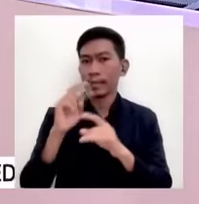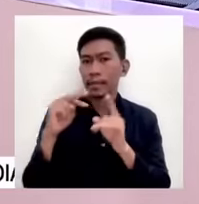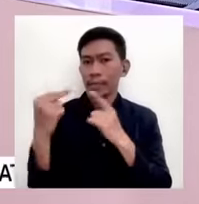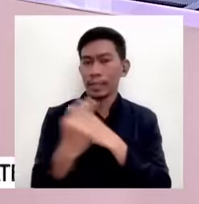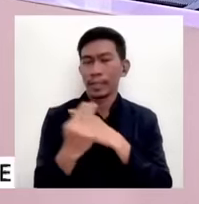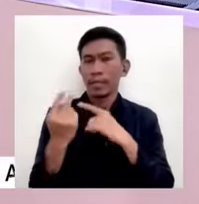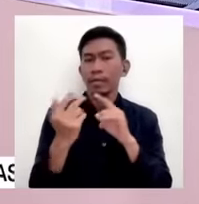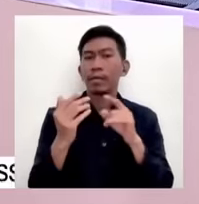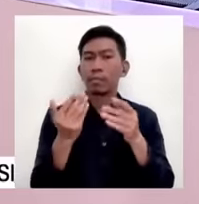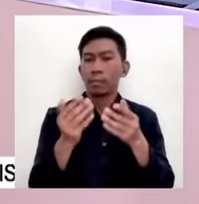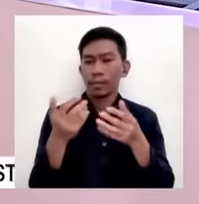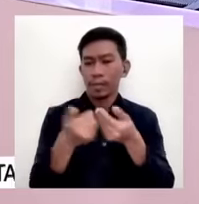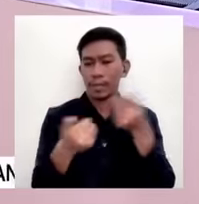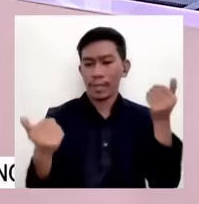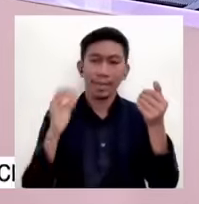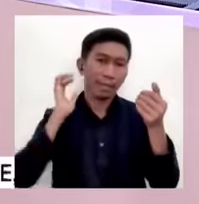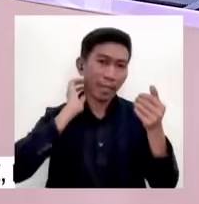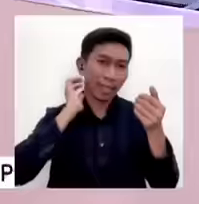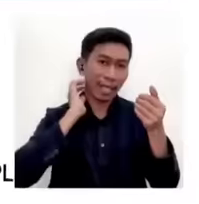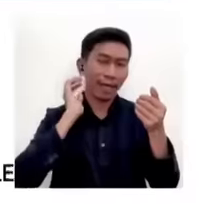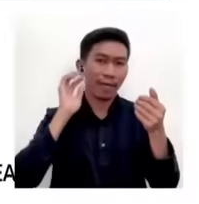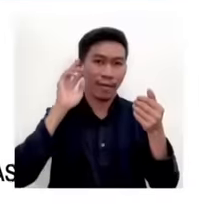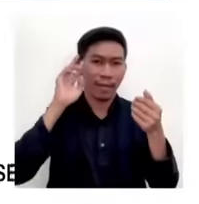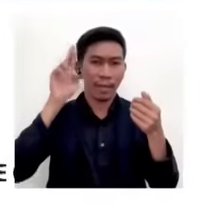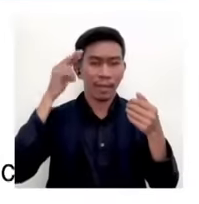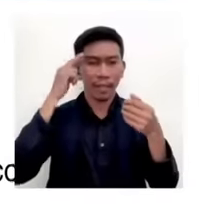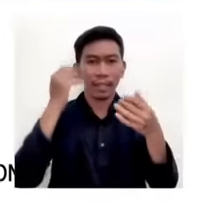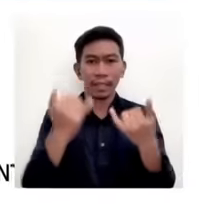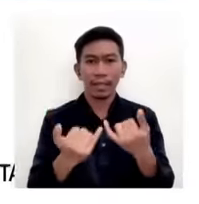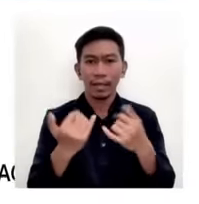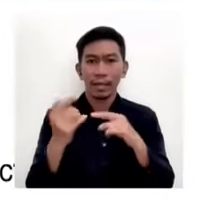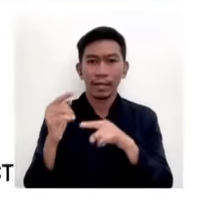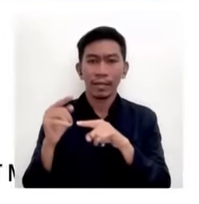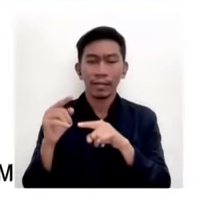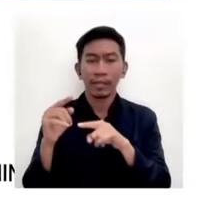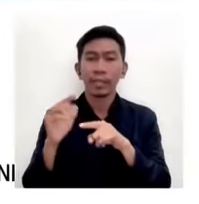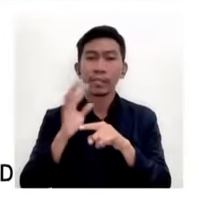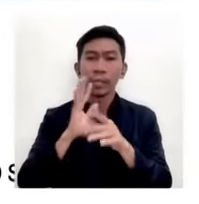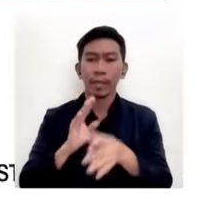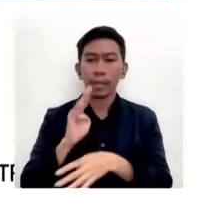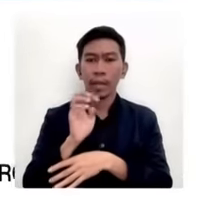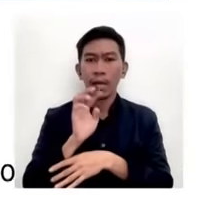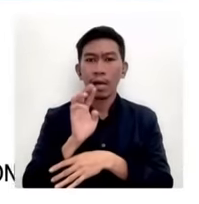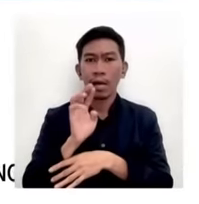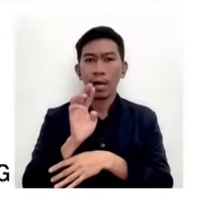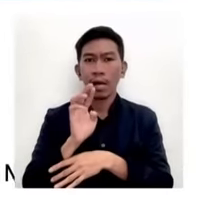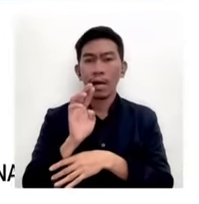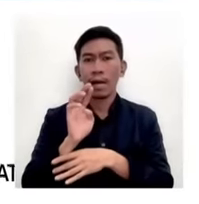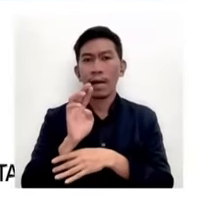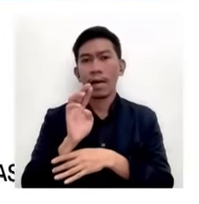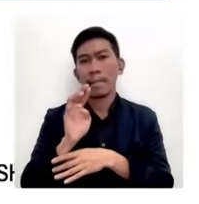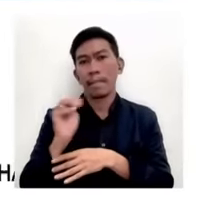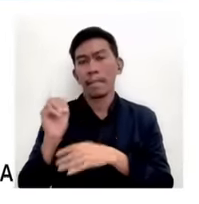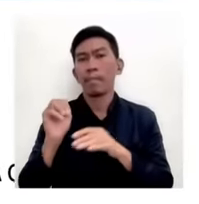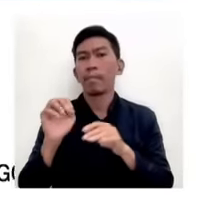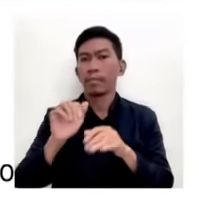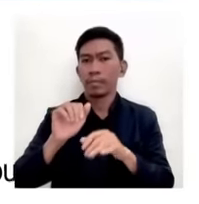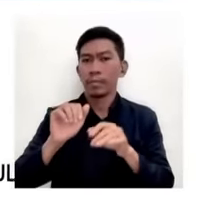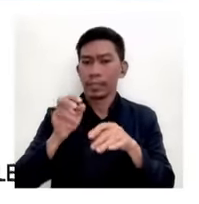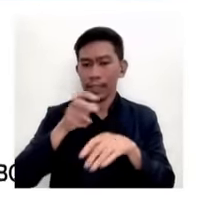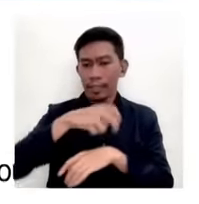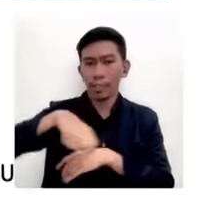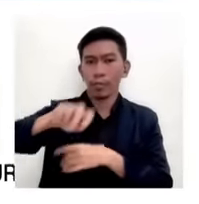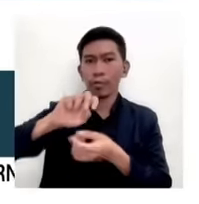Republic. Joining us now is the Deputy Parliament Speaker of the Bangsamoro Transition Authority, Omar Yasser Sema. BTA